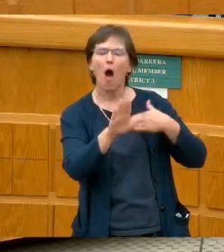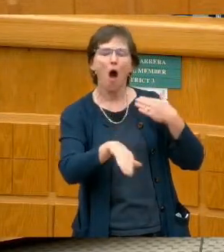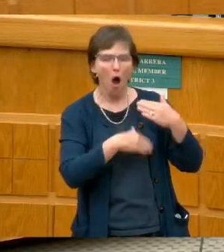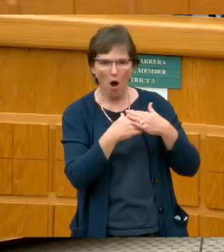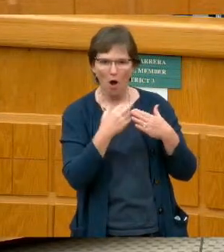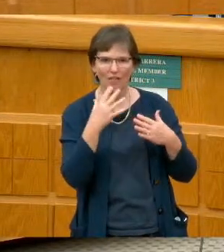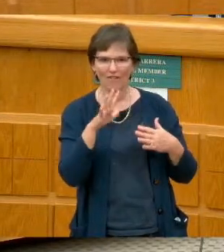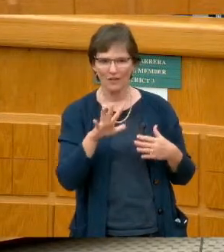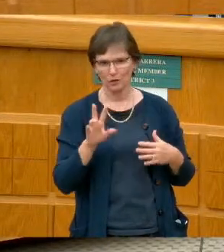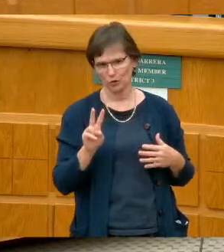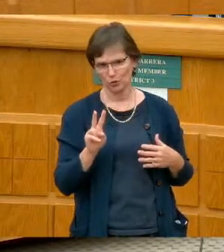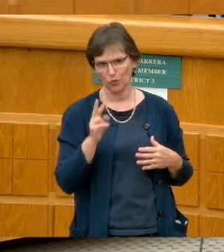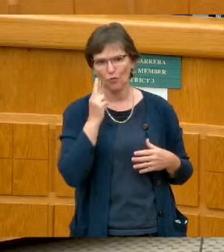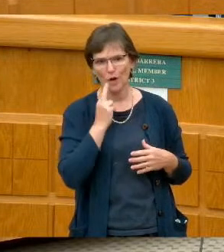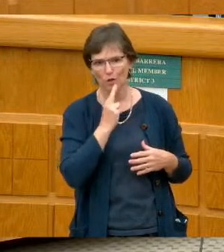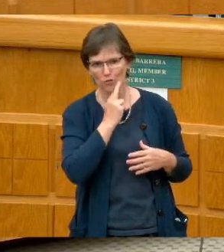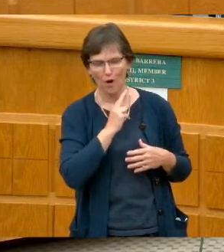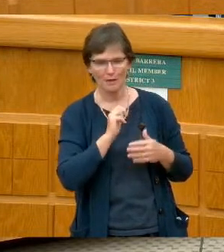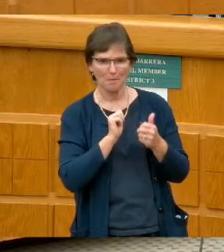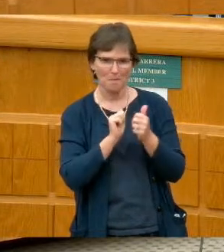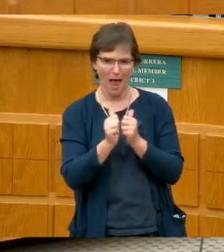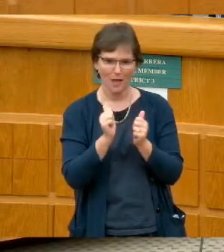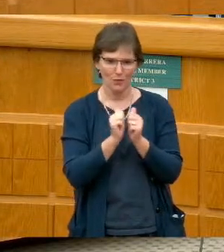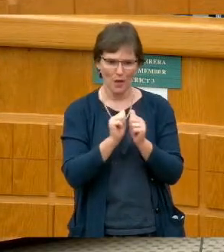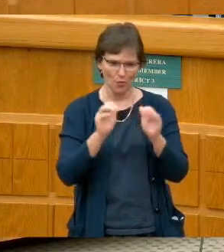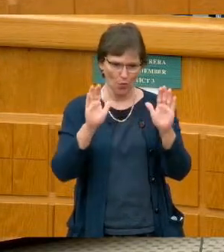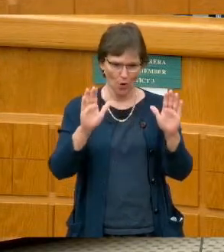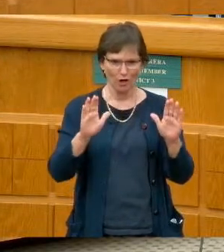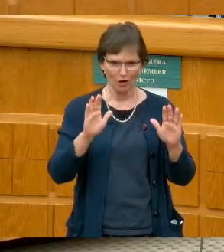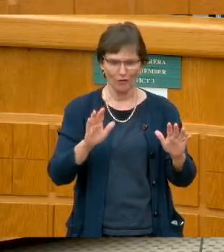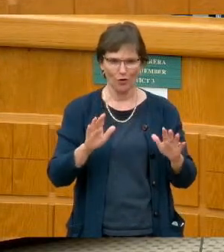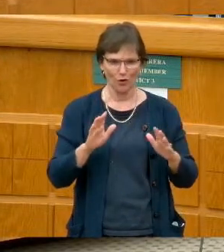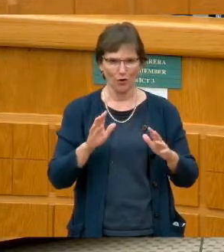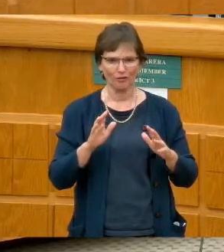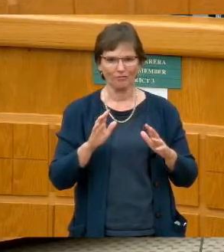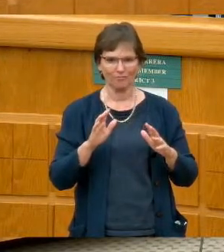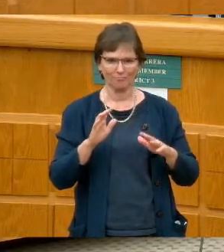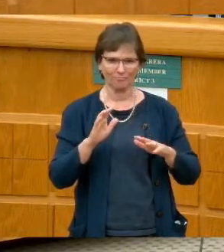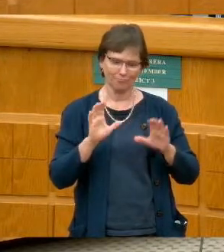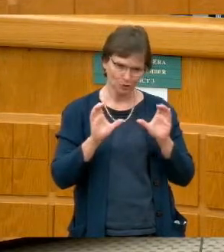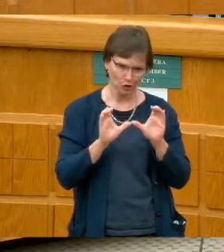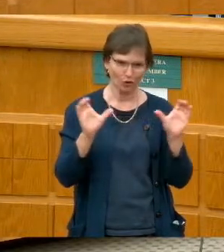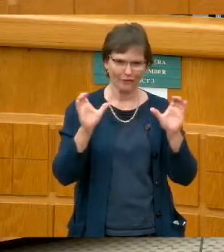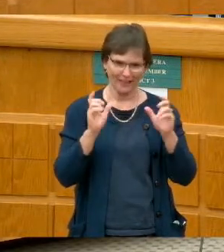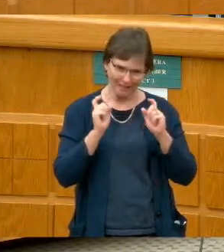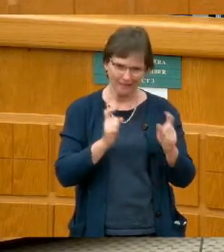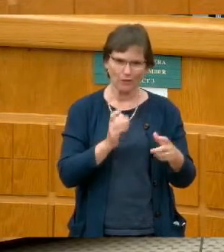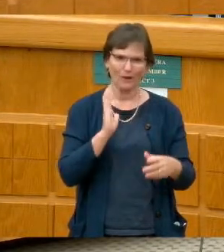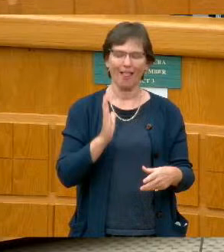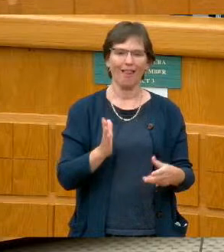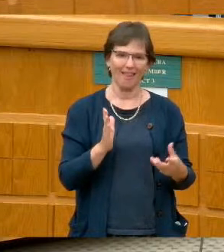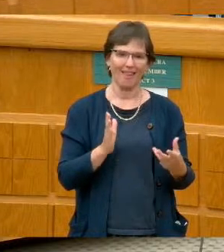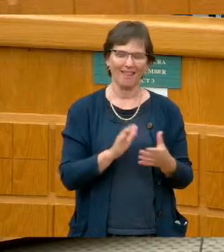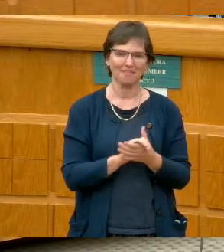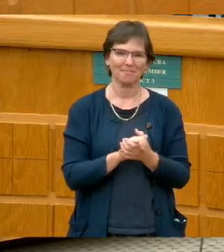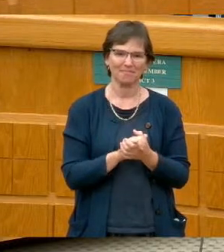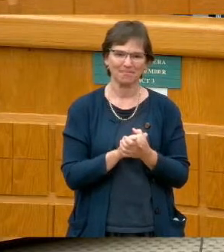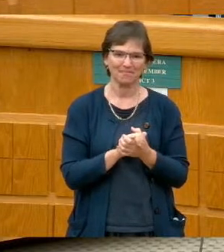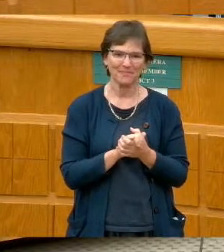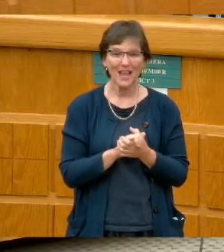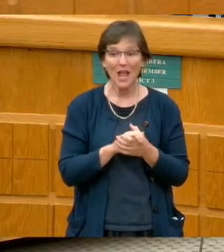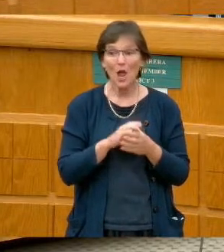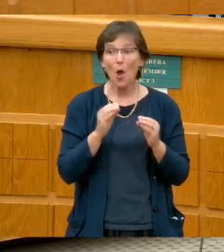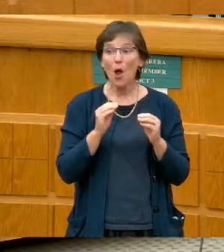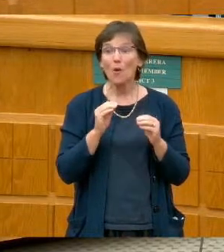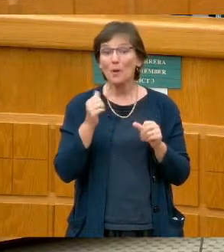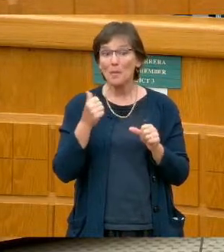to do that. But at the same time, you may not be able to catch them, and then we have a couple of restaurants where there's more than one restaurant here in town